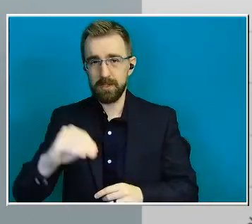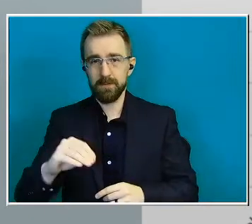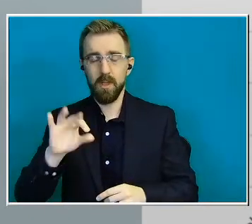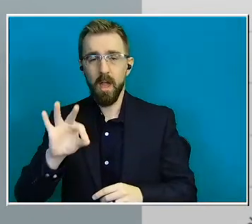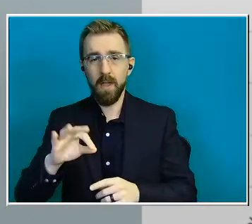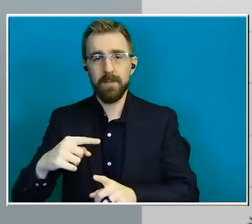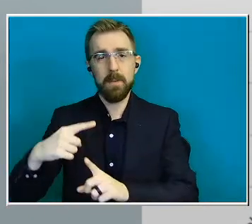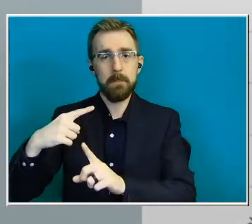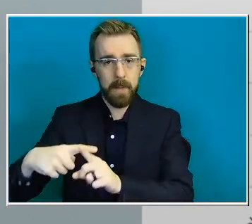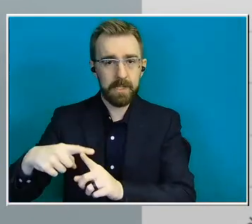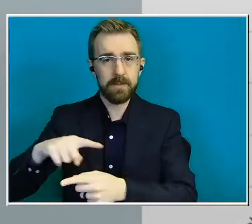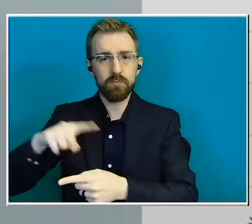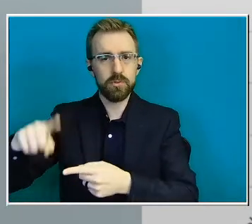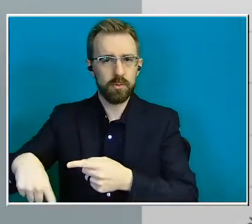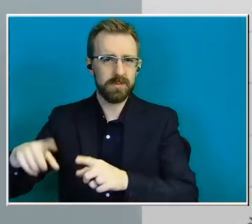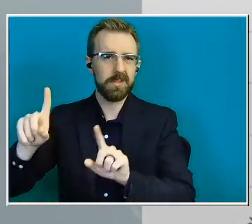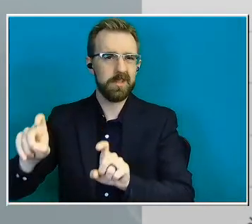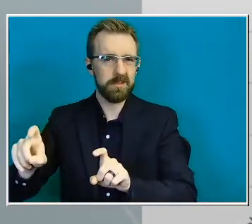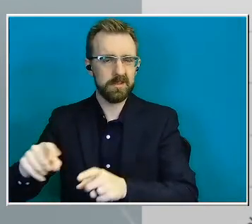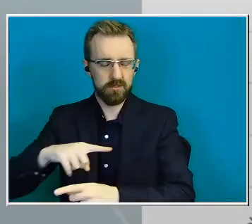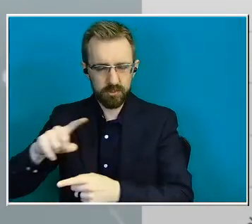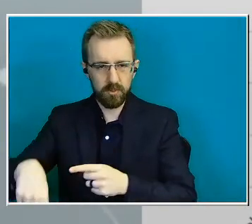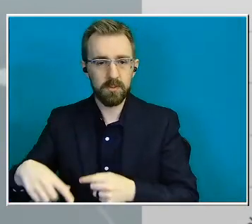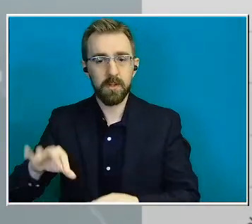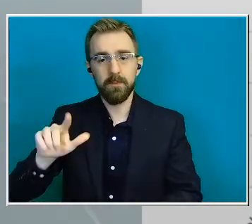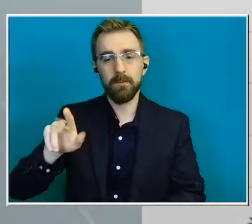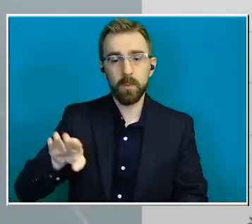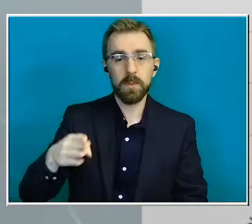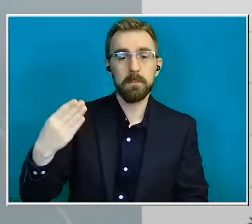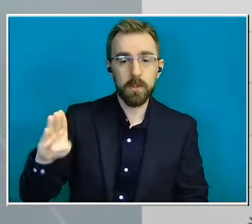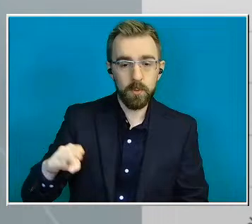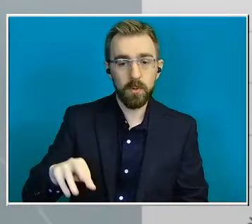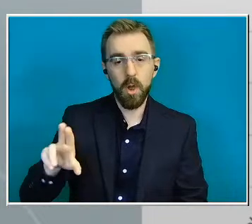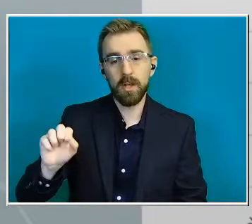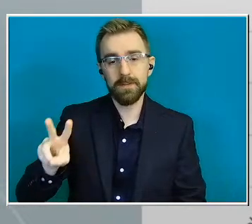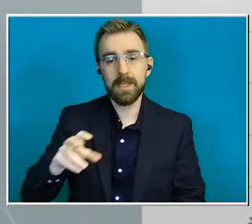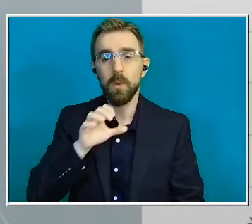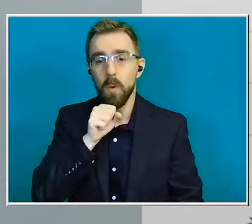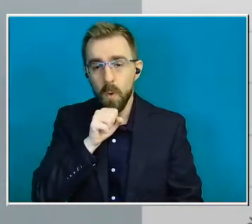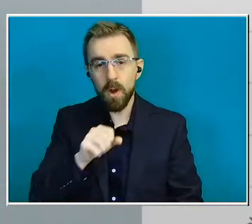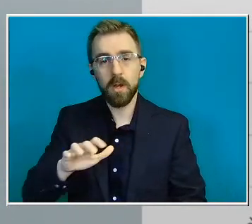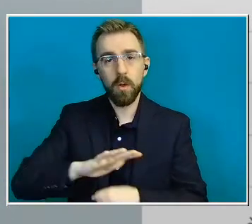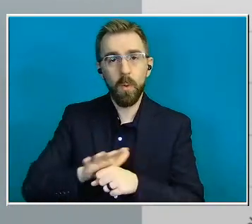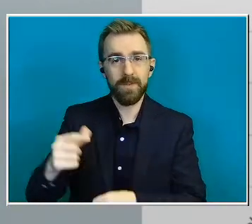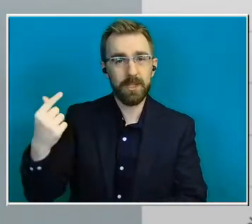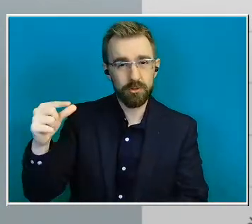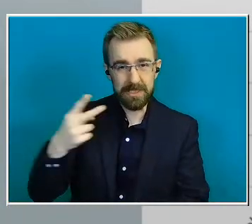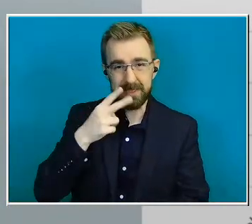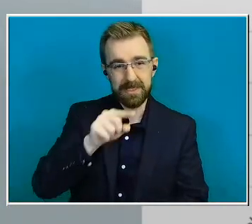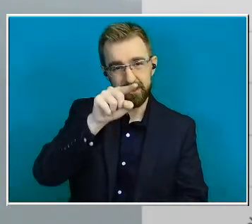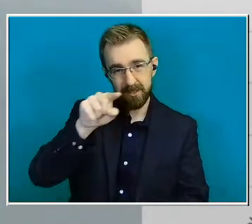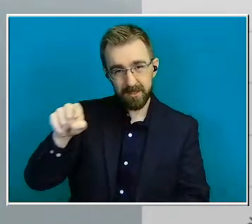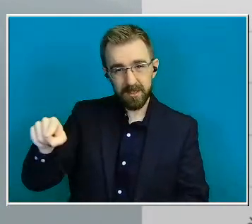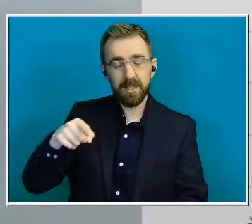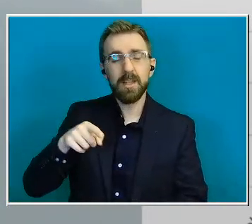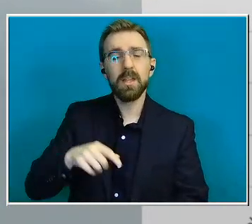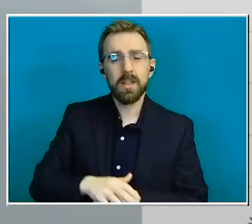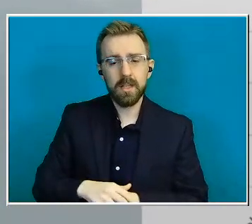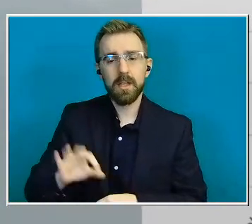getting. Influenza is blue, RSV is orange, and COVID is green. And you can see flu and RSV remain low,